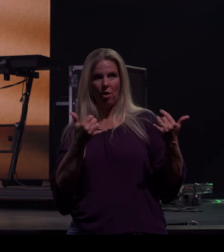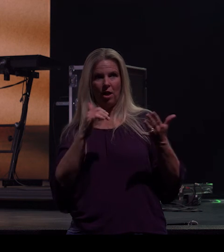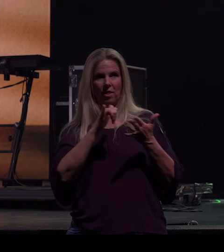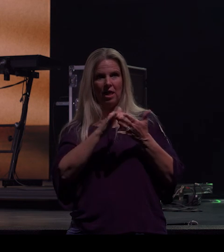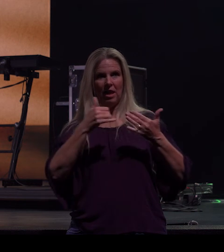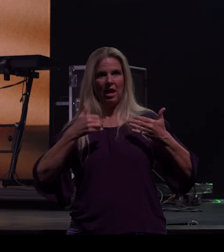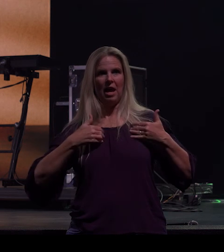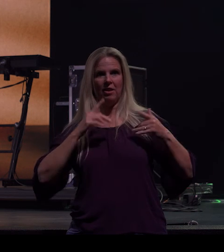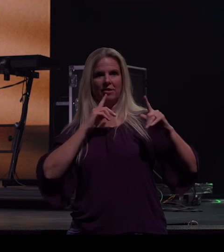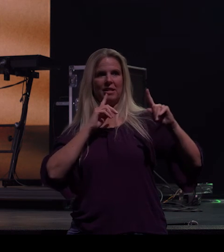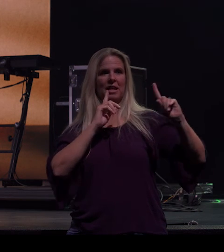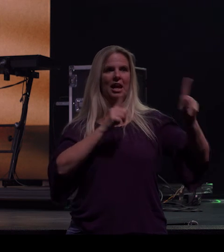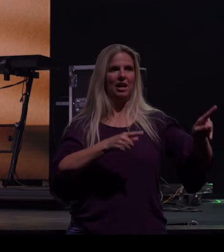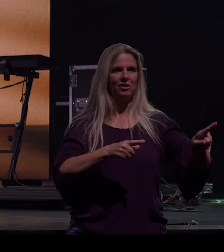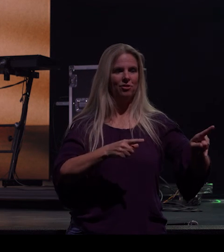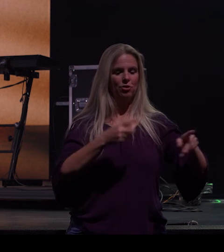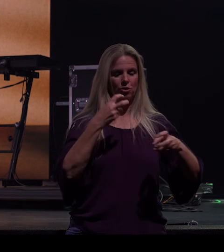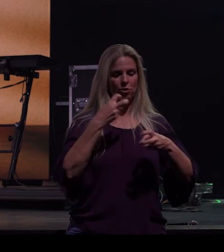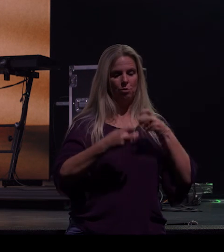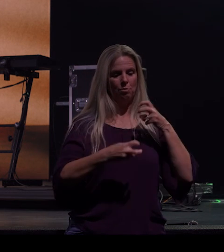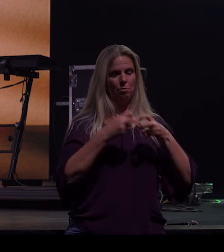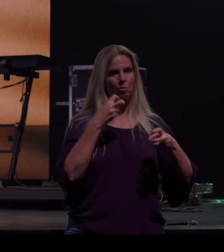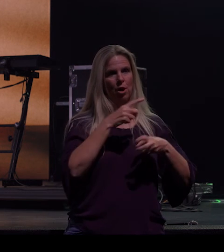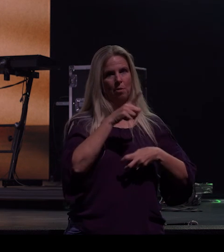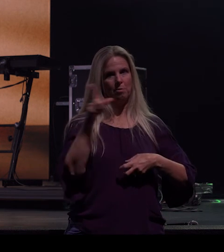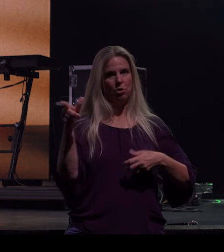an answer for the issues you're going through.